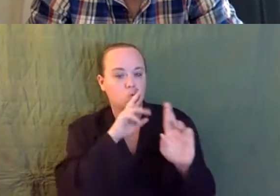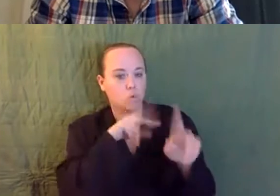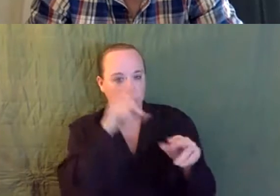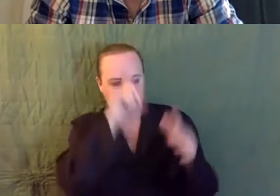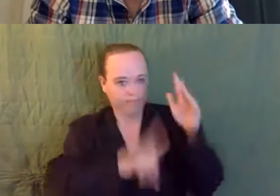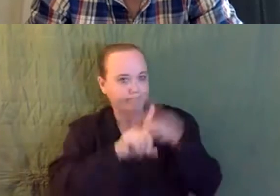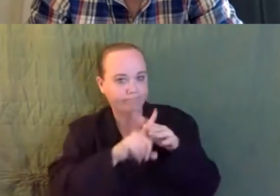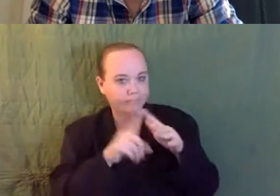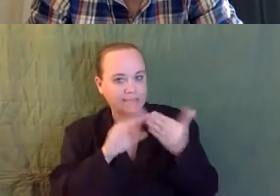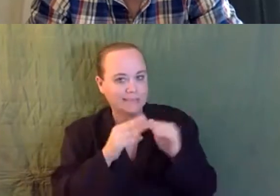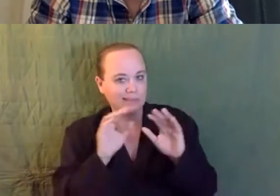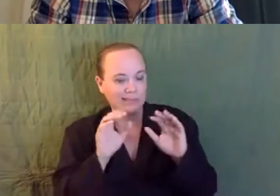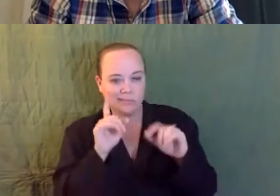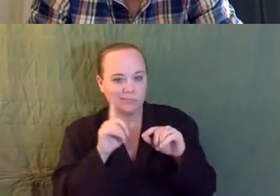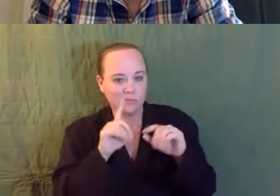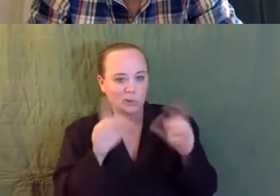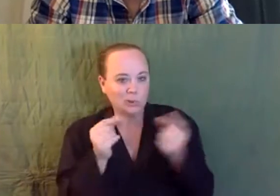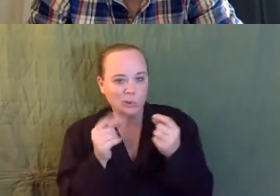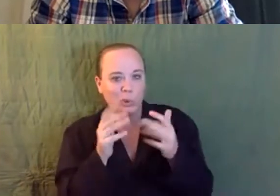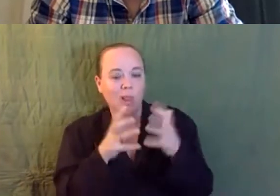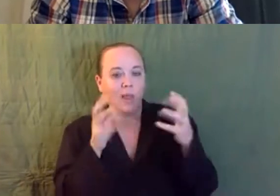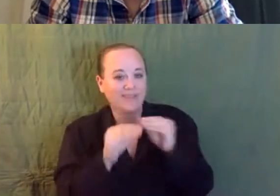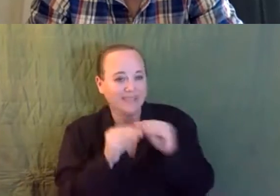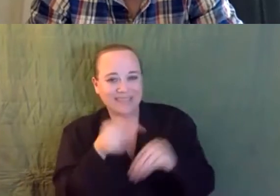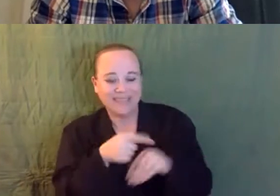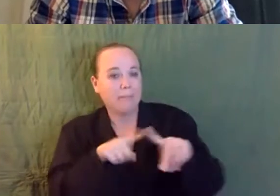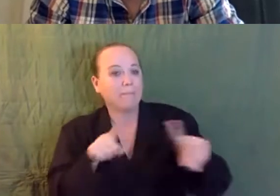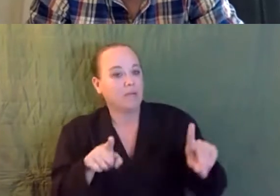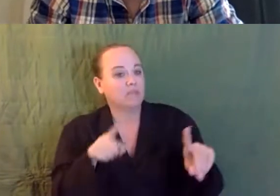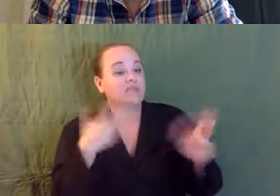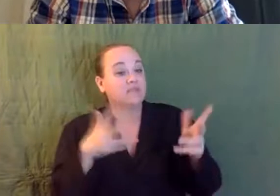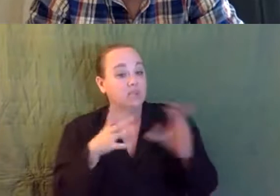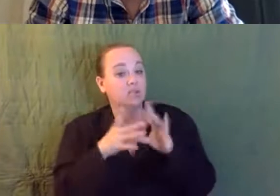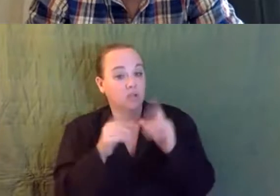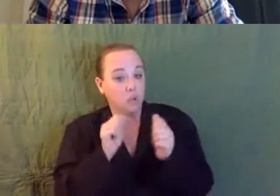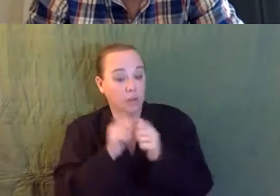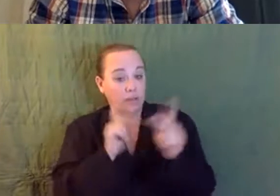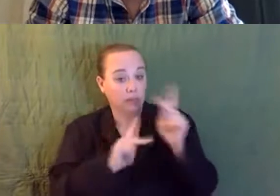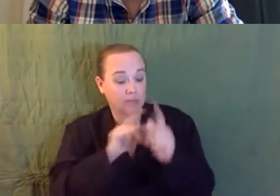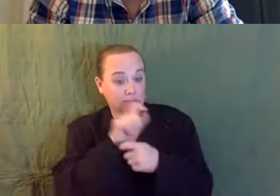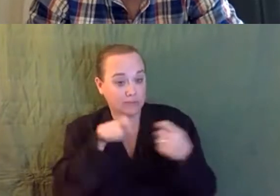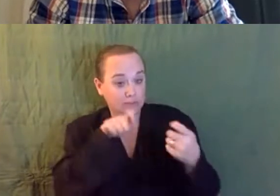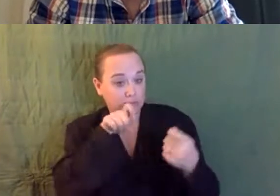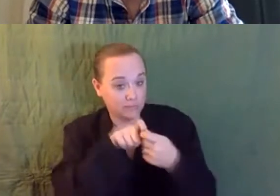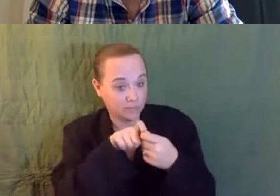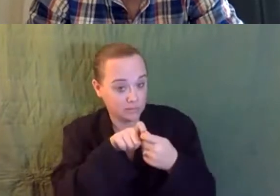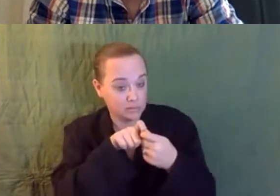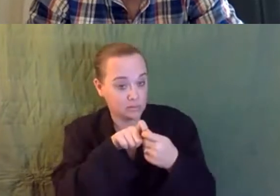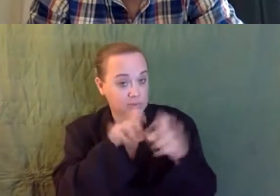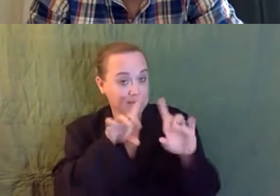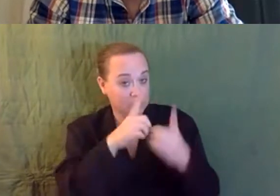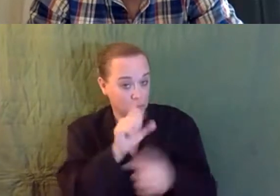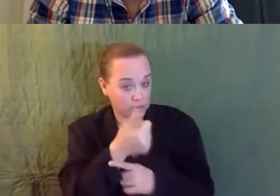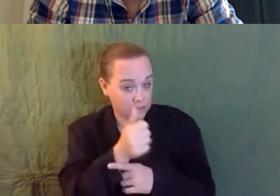city could do a whole lot about this issue. But I have spoken with folks, particularly in District